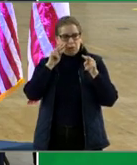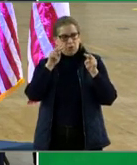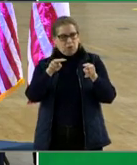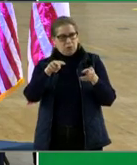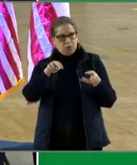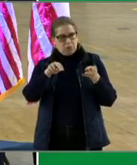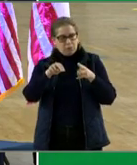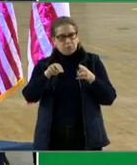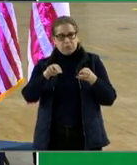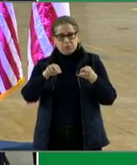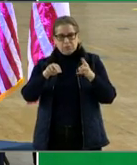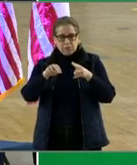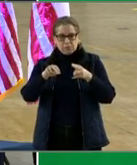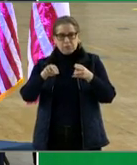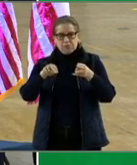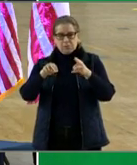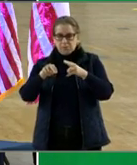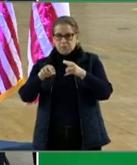coming from